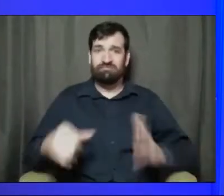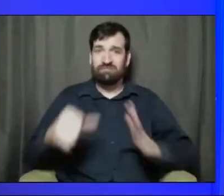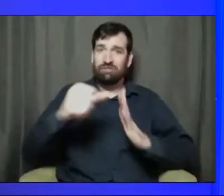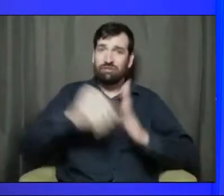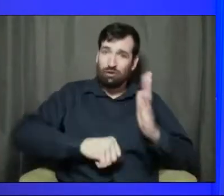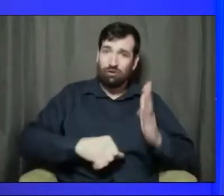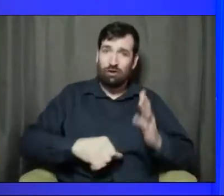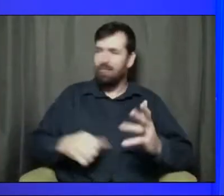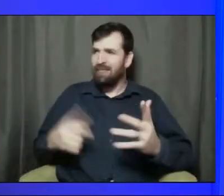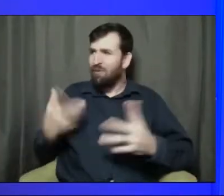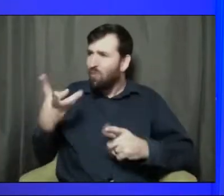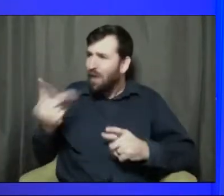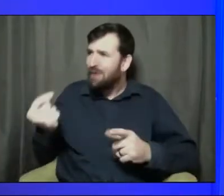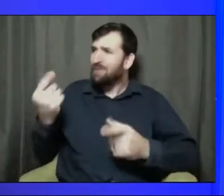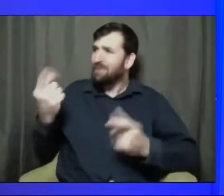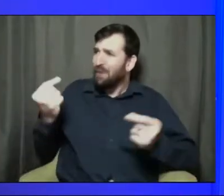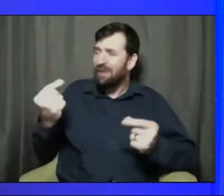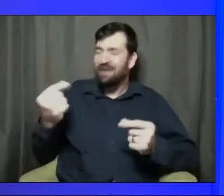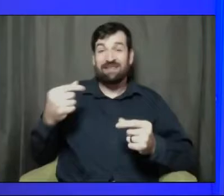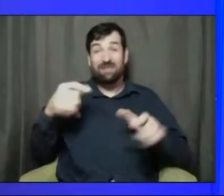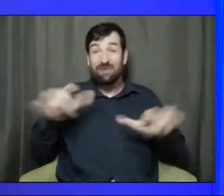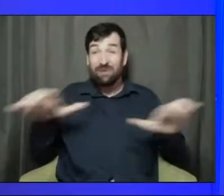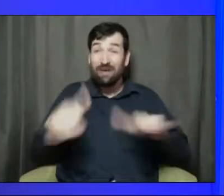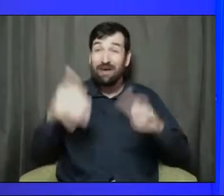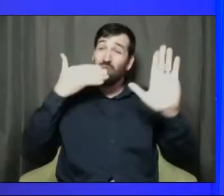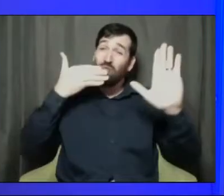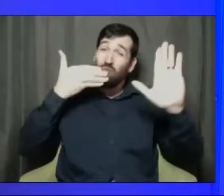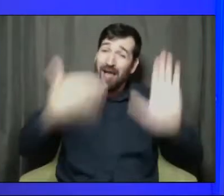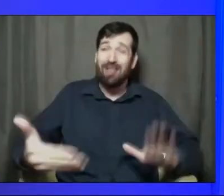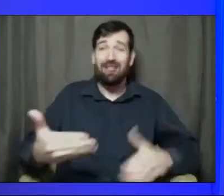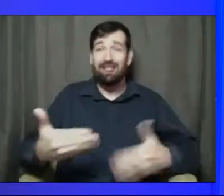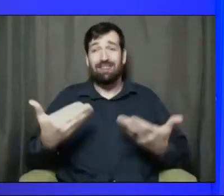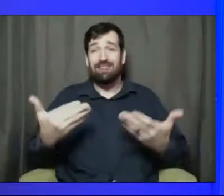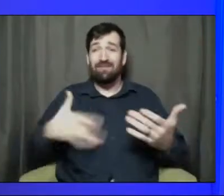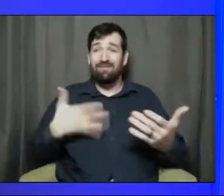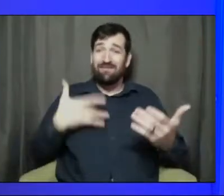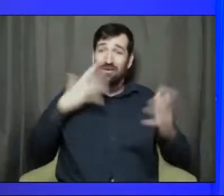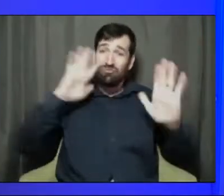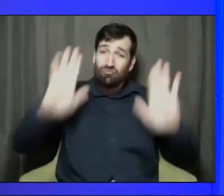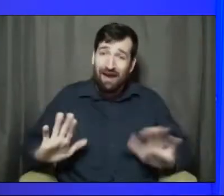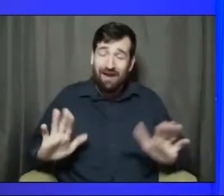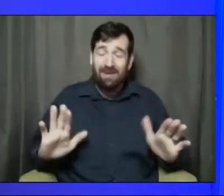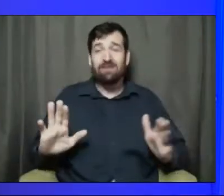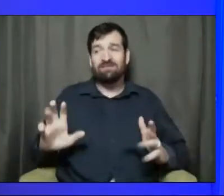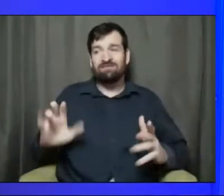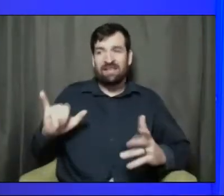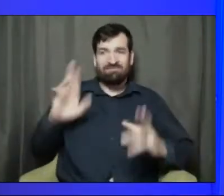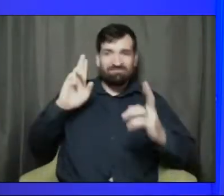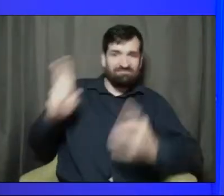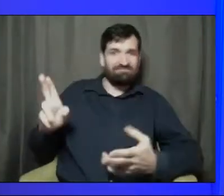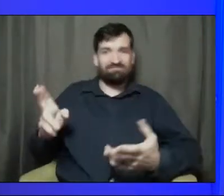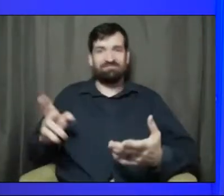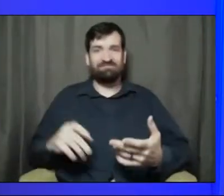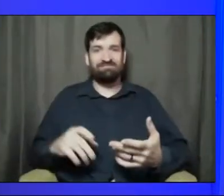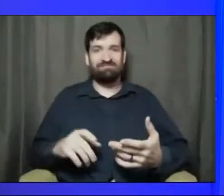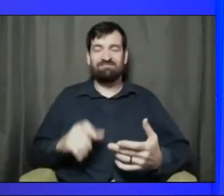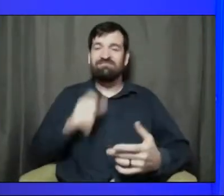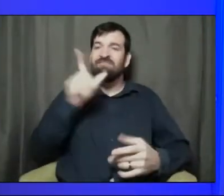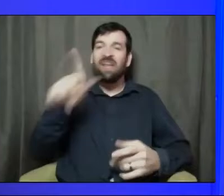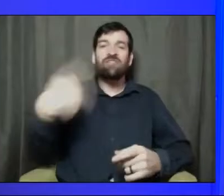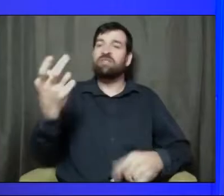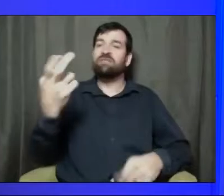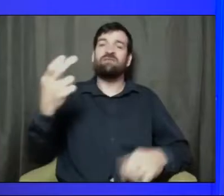are you doing? They're doing so well and Right. feel so well. I think that is a testament to the fact that someone can not just live a normal life